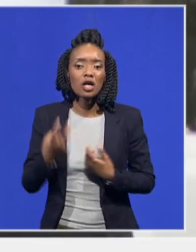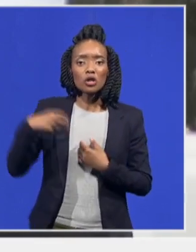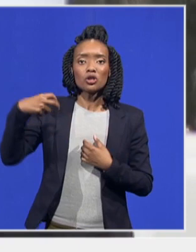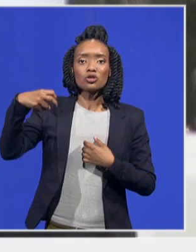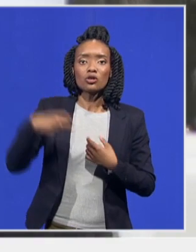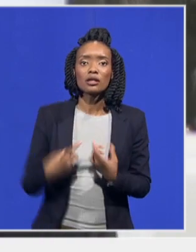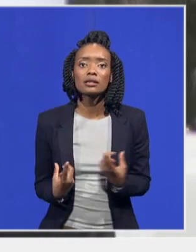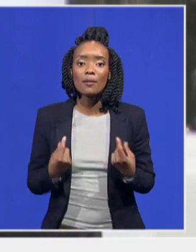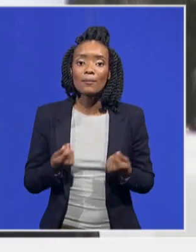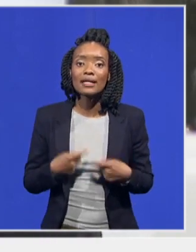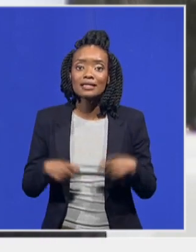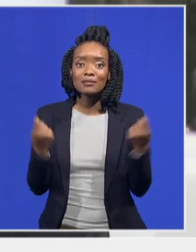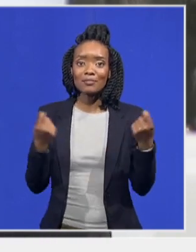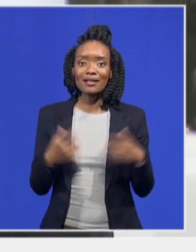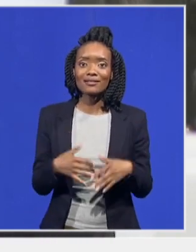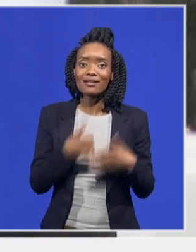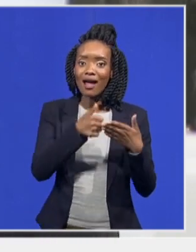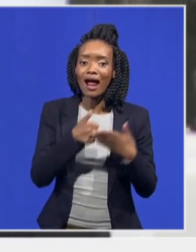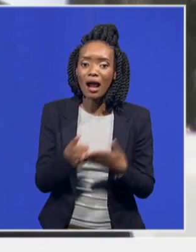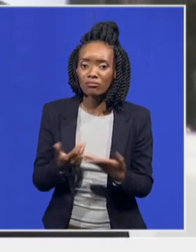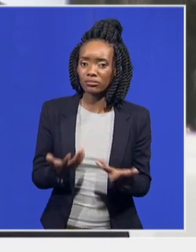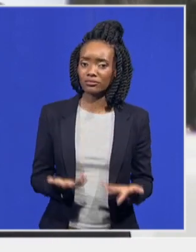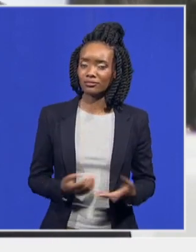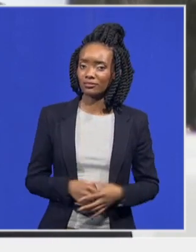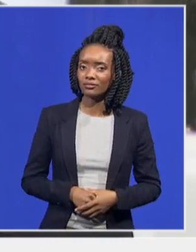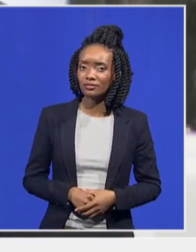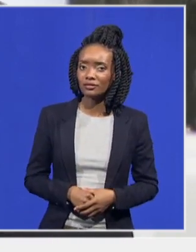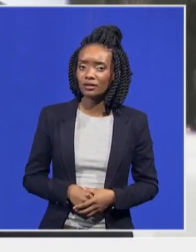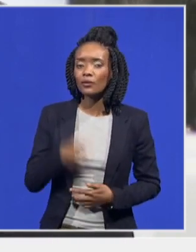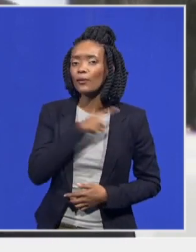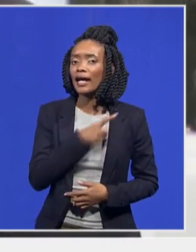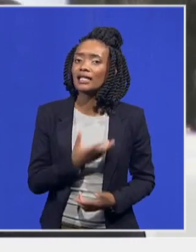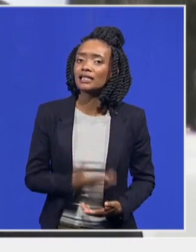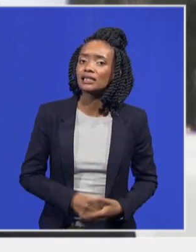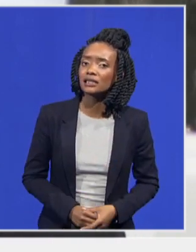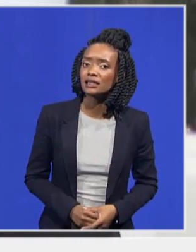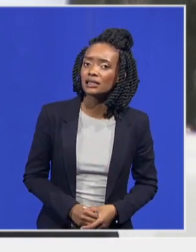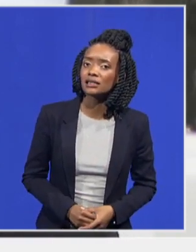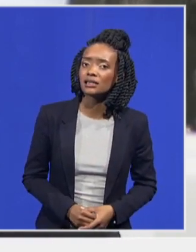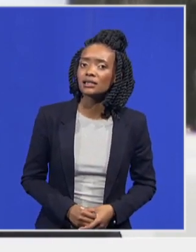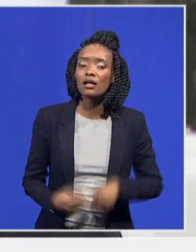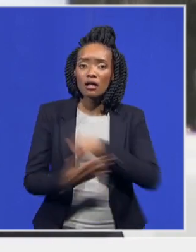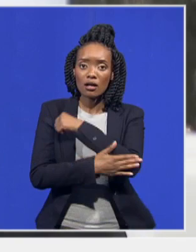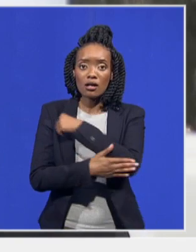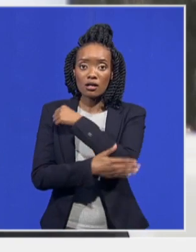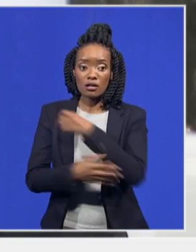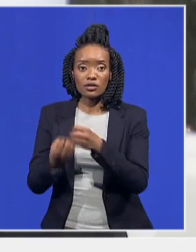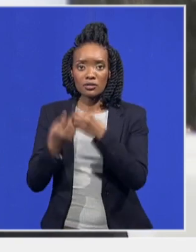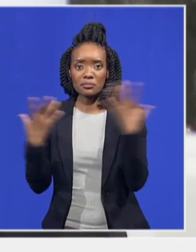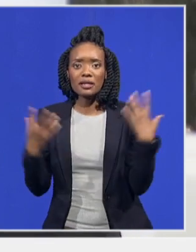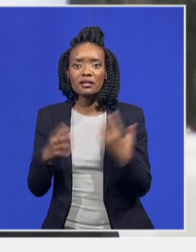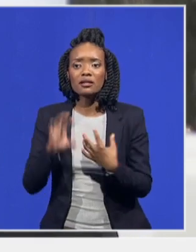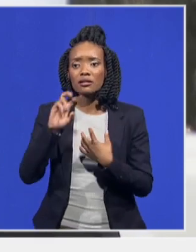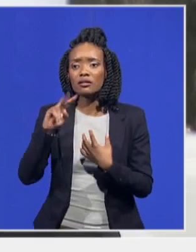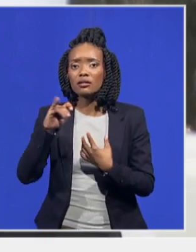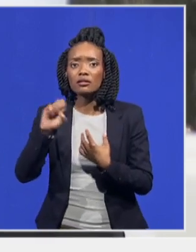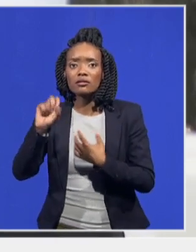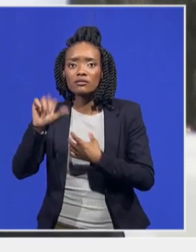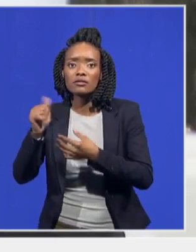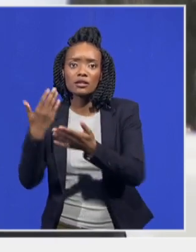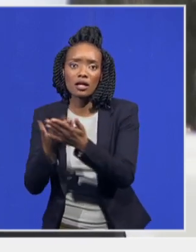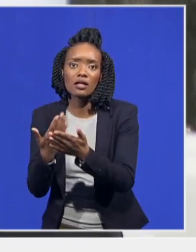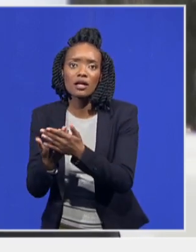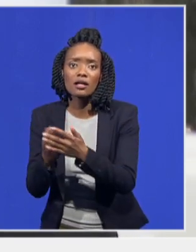help understand your people. And why? So many countries can apply e-visa, but not for Taiwan. I